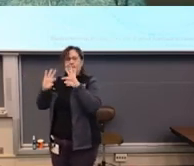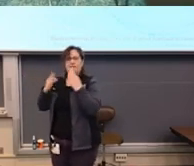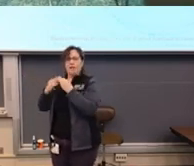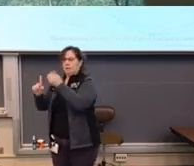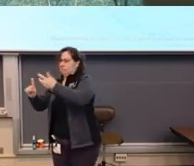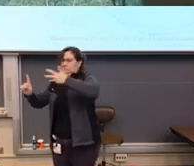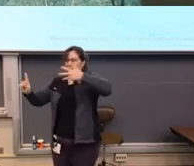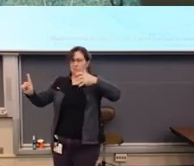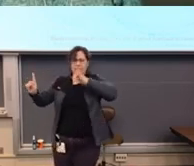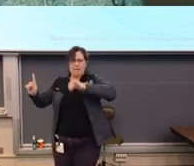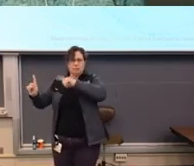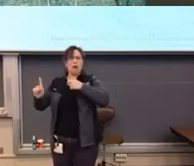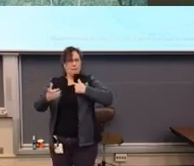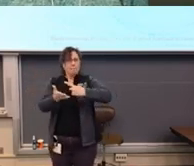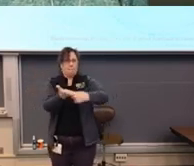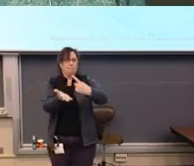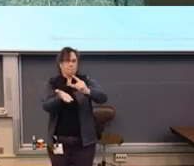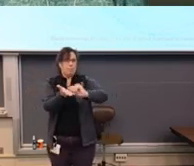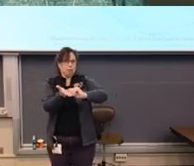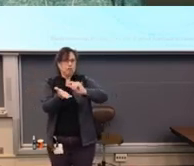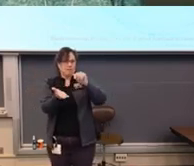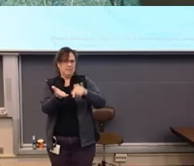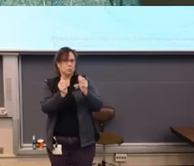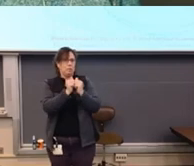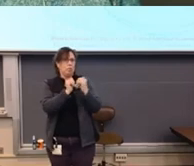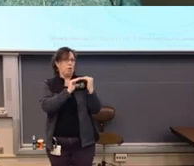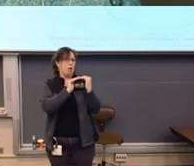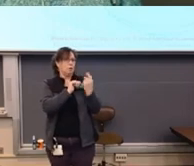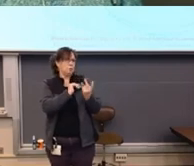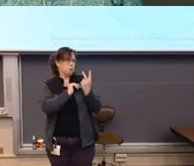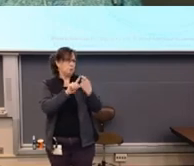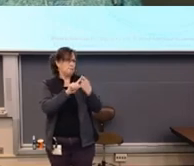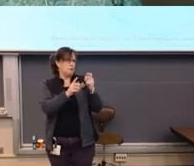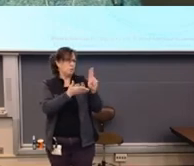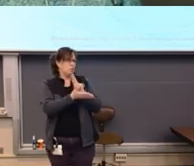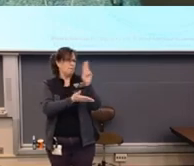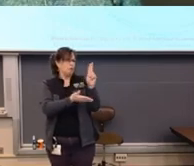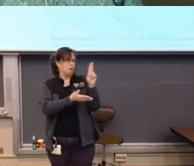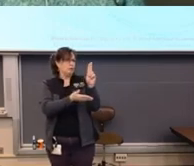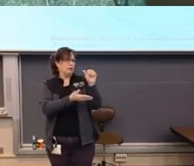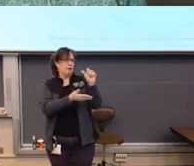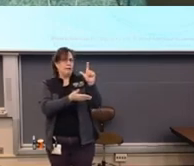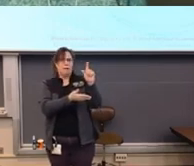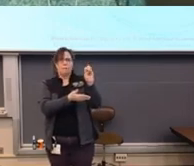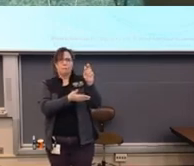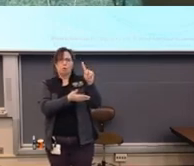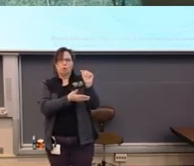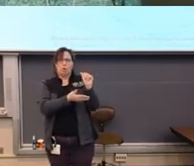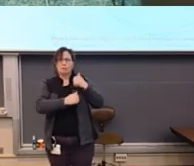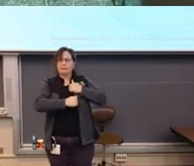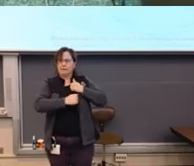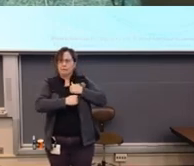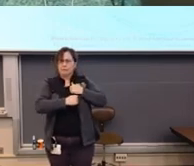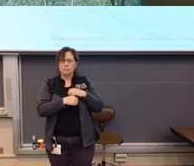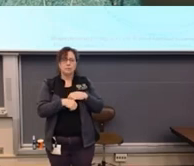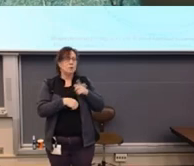published a couple of years ago with two colleagues of mine from the University of Alberta in Canada. And they are two women who created